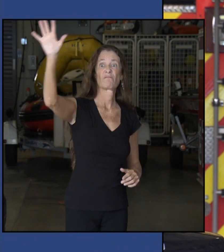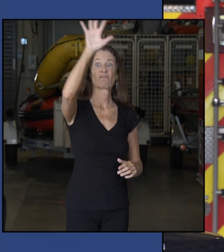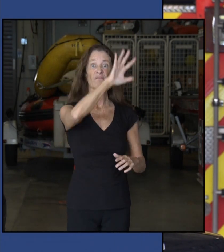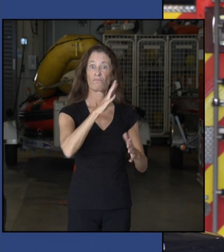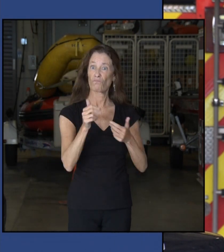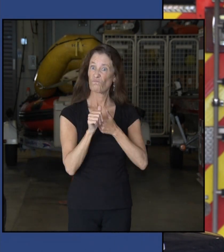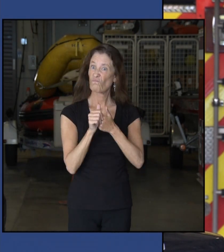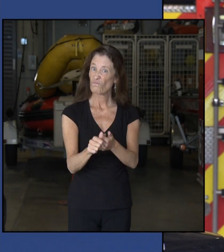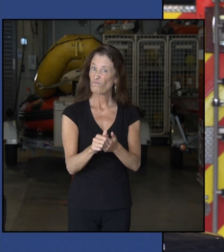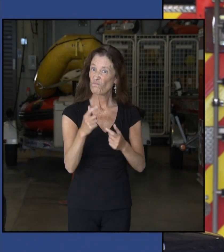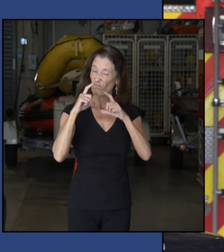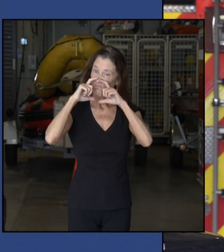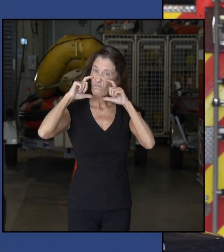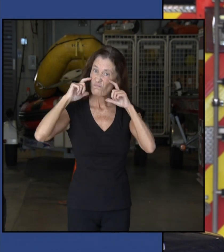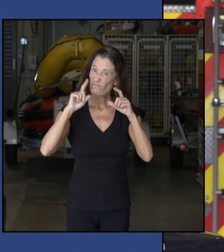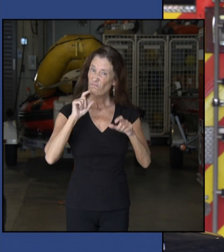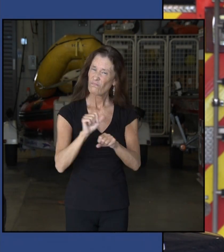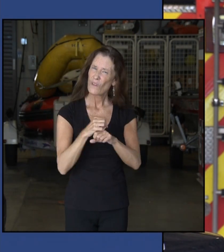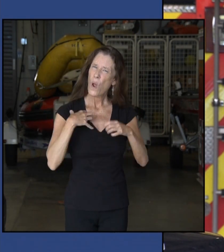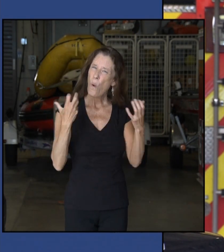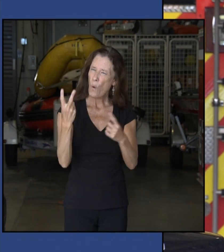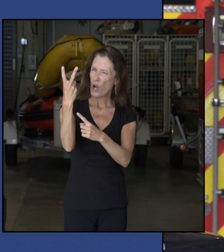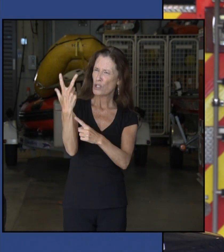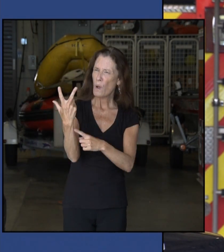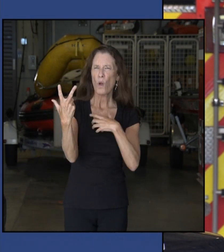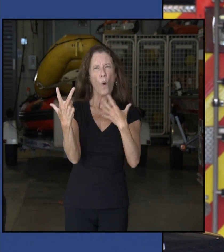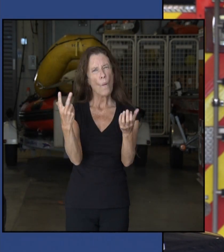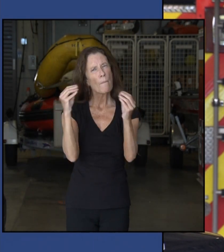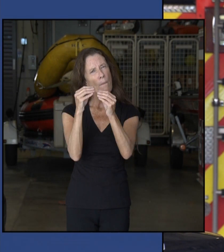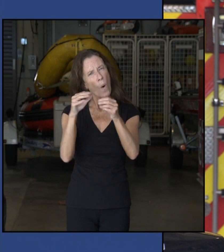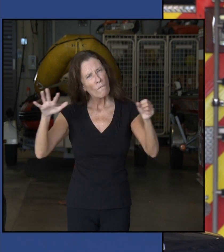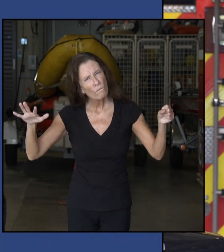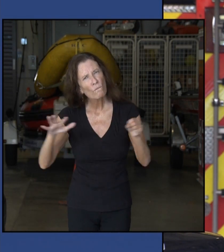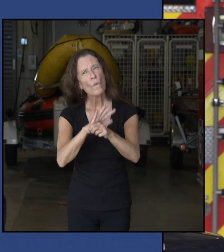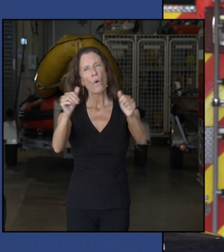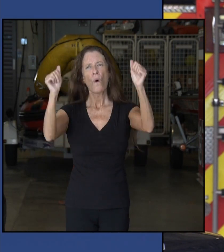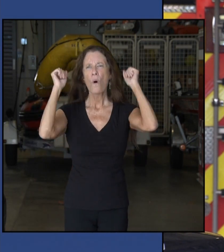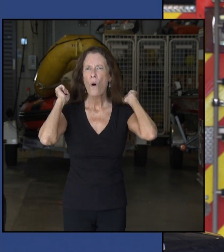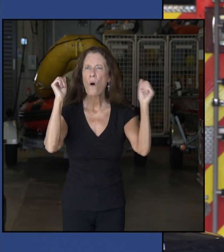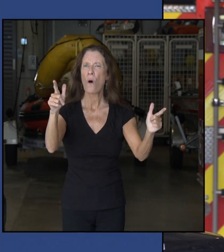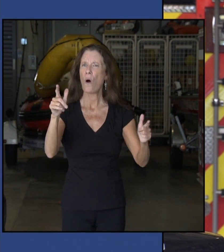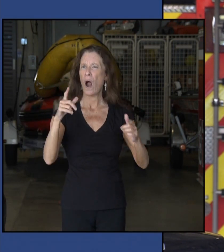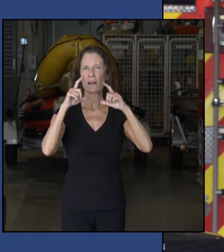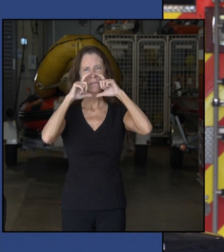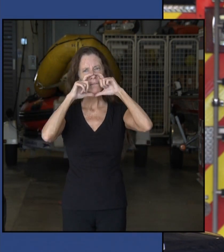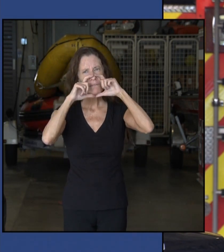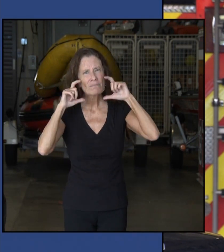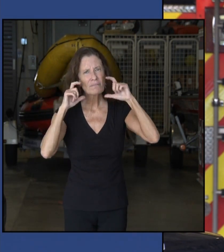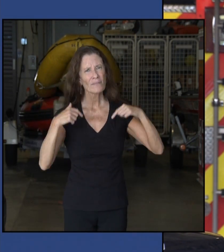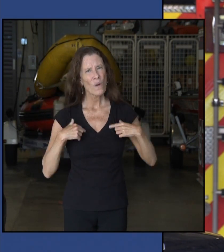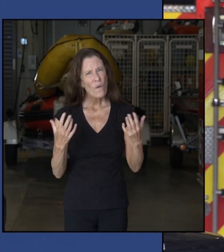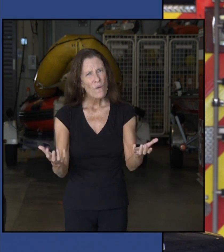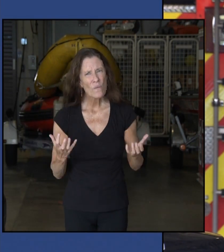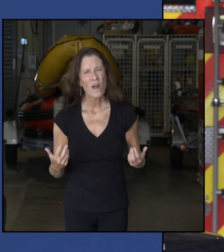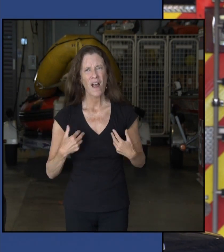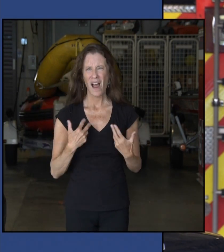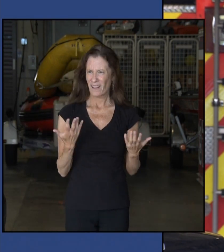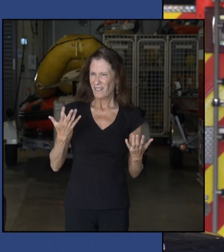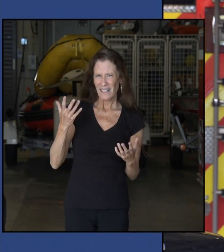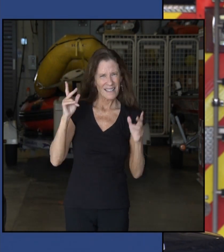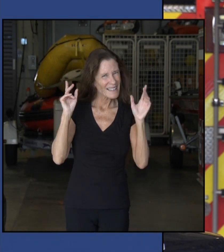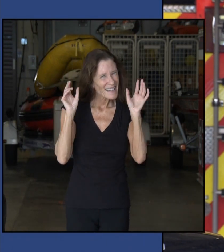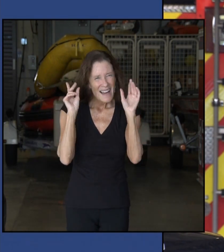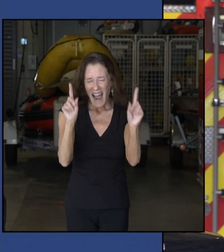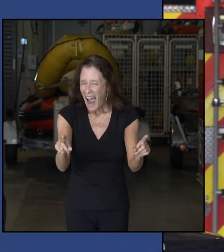and more people do that. That's the way things tend to work with human beings. We internalize it. I'm not a psychologist. We internalize it and we figure